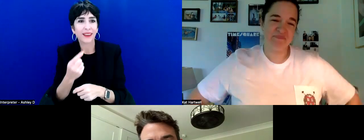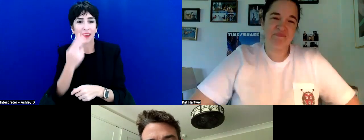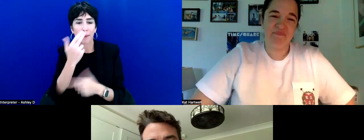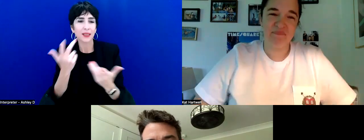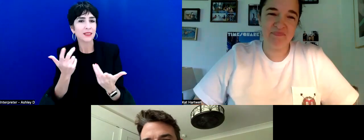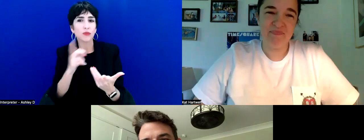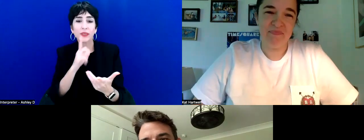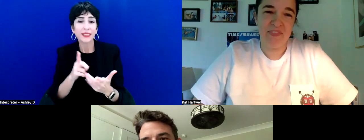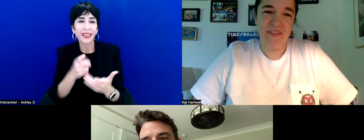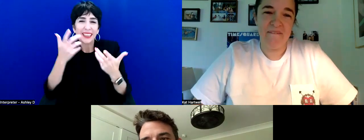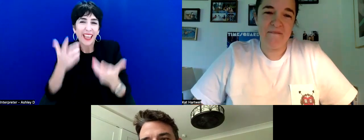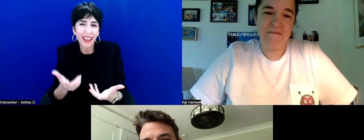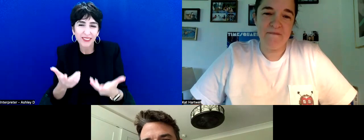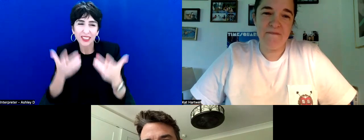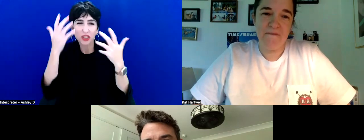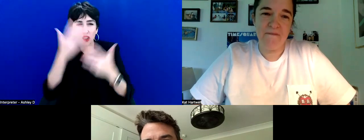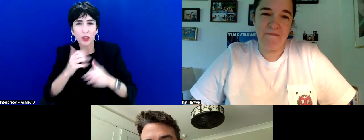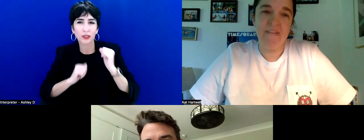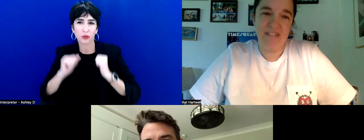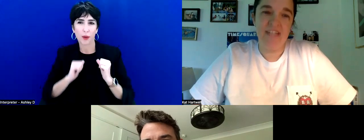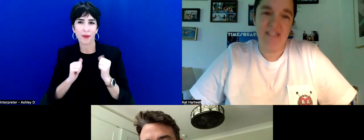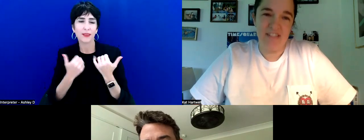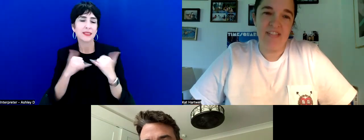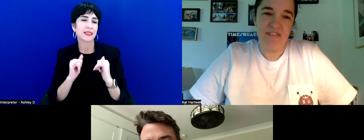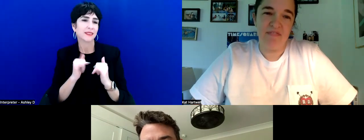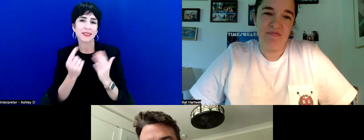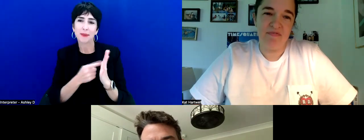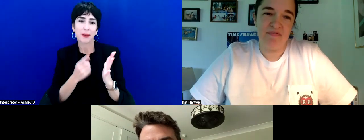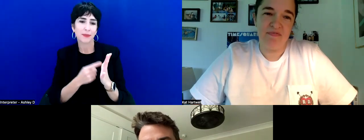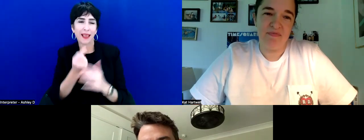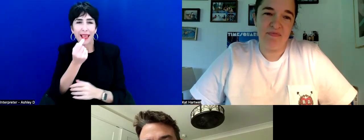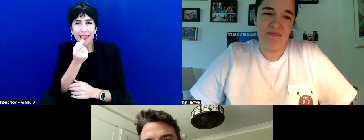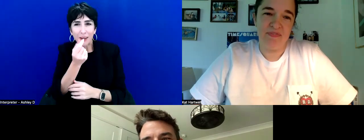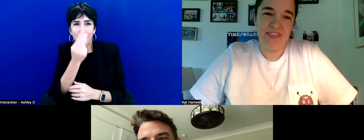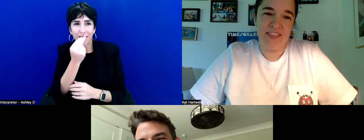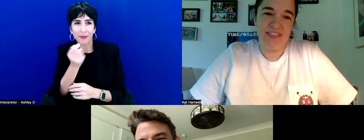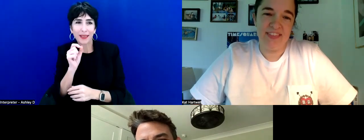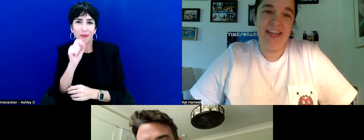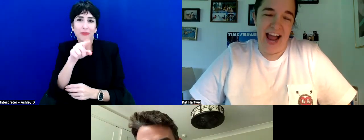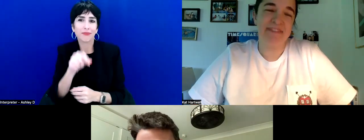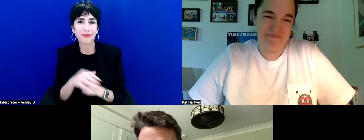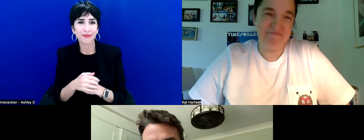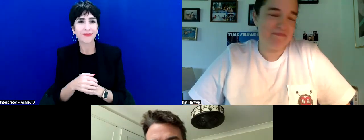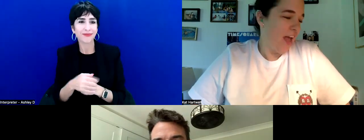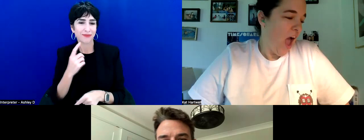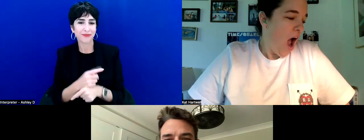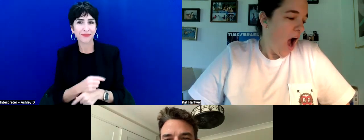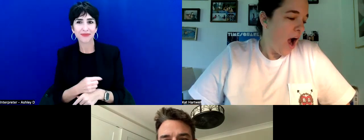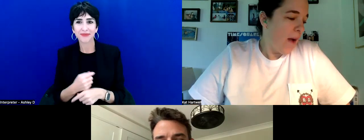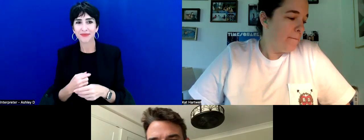even in the heaviest drama, there's a place for a little bit of comedy. Yeah.